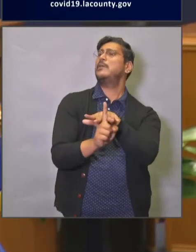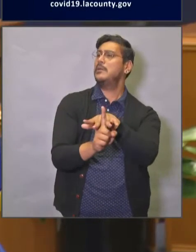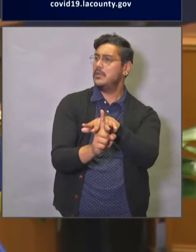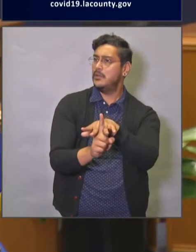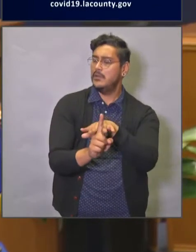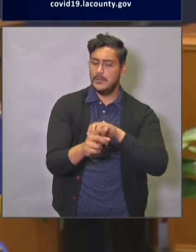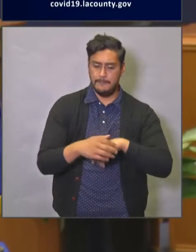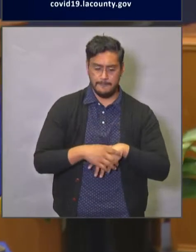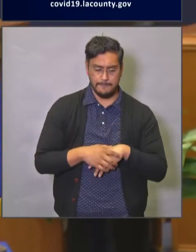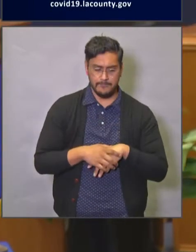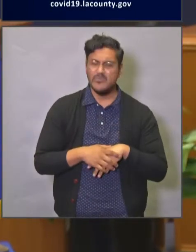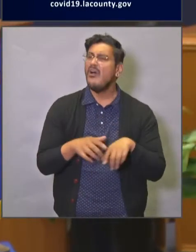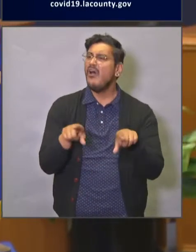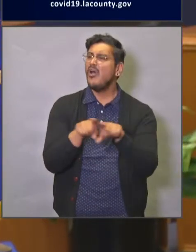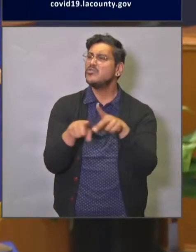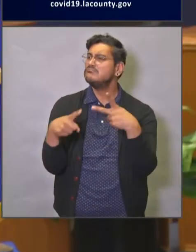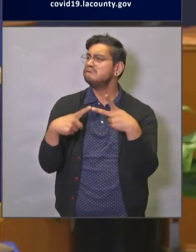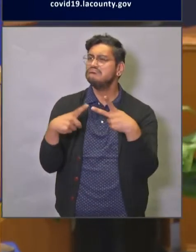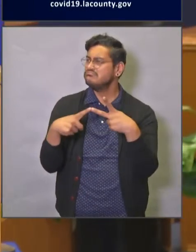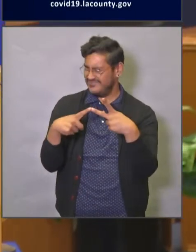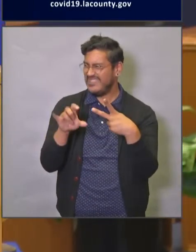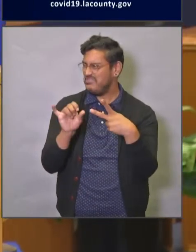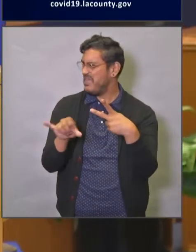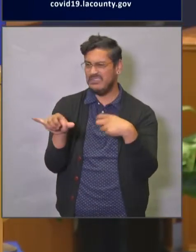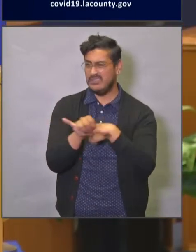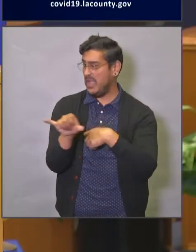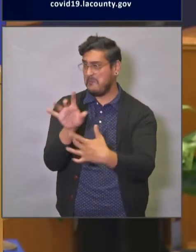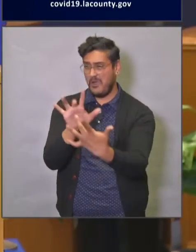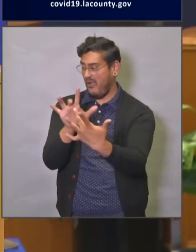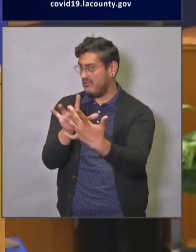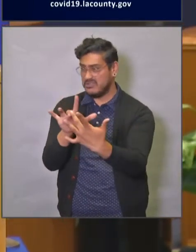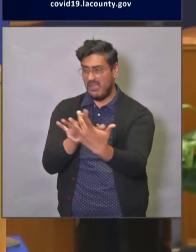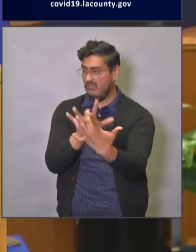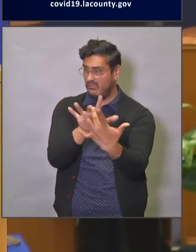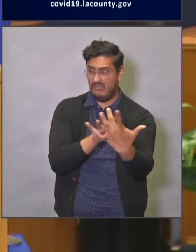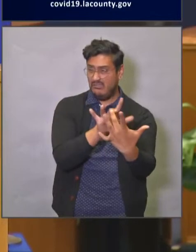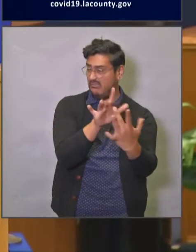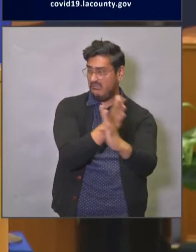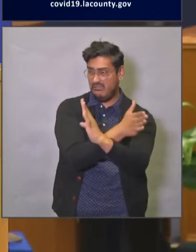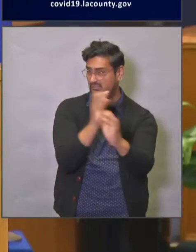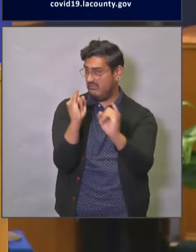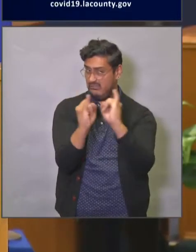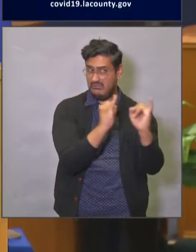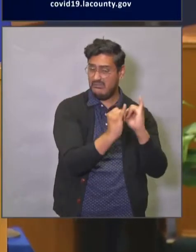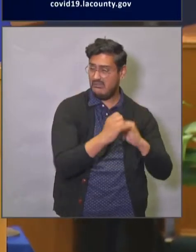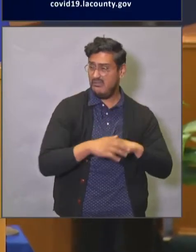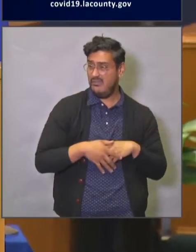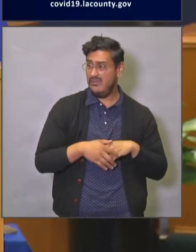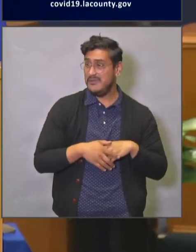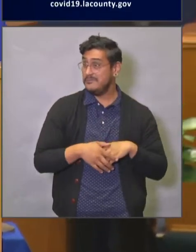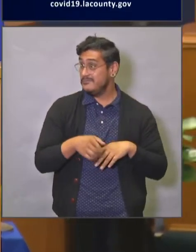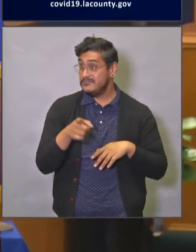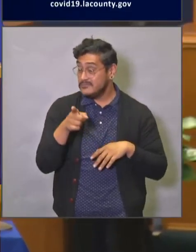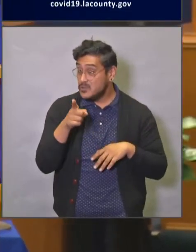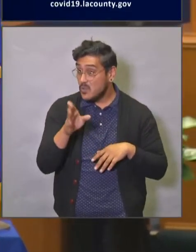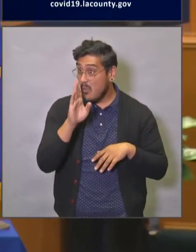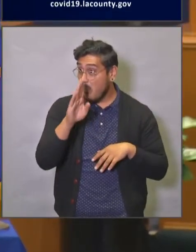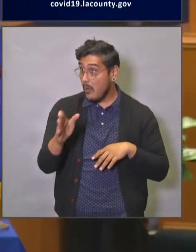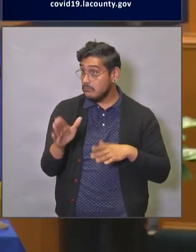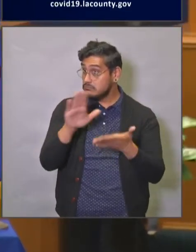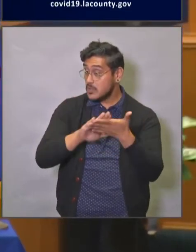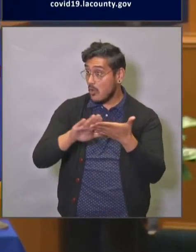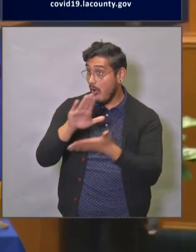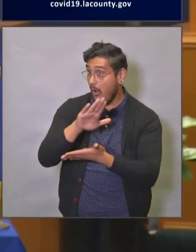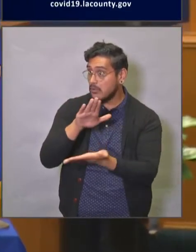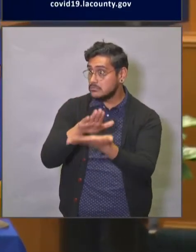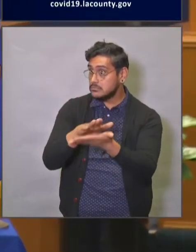a question about contact tracing, just wondering if the county has any expanded efforts as it pertains to college campuses, as we started to see